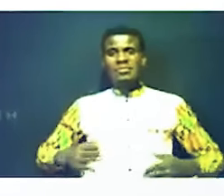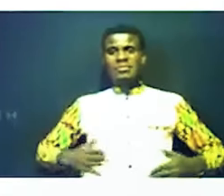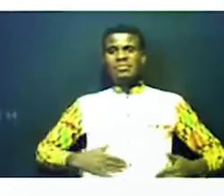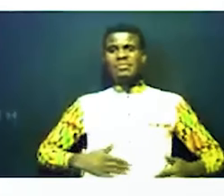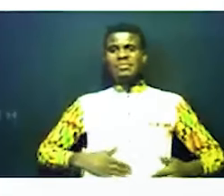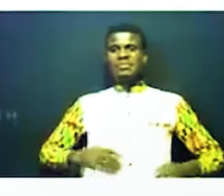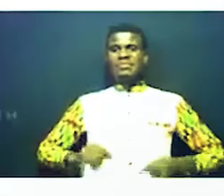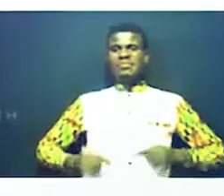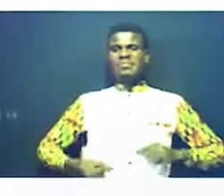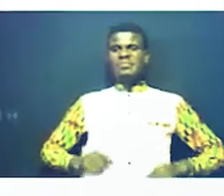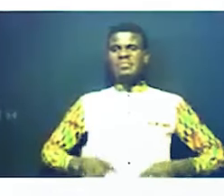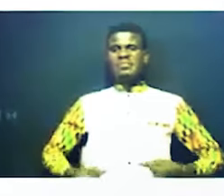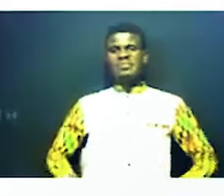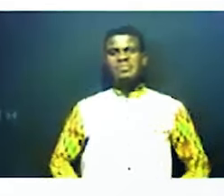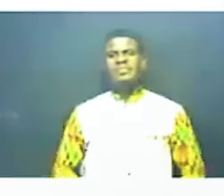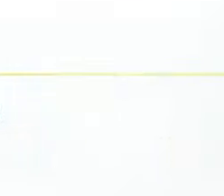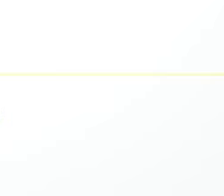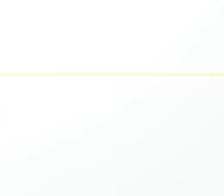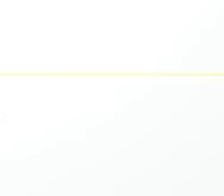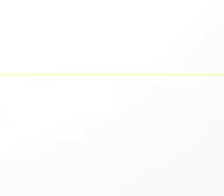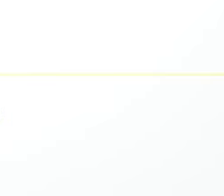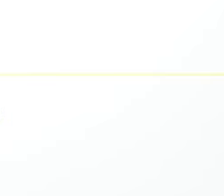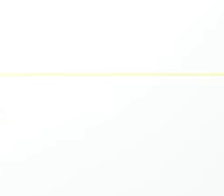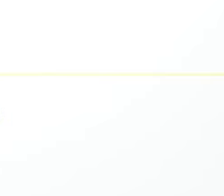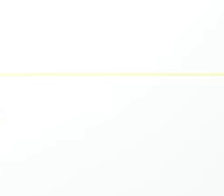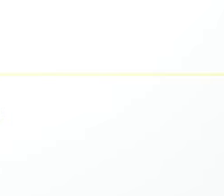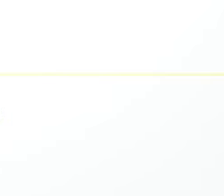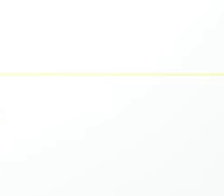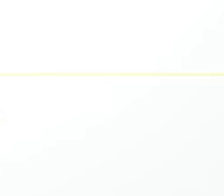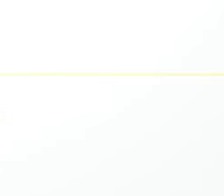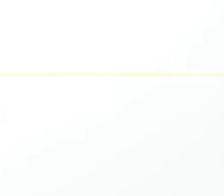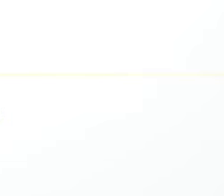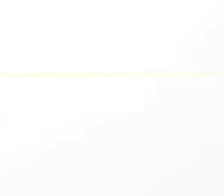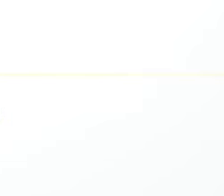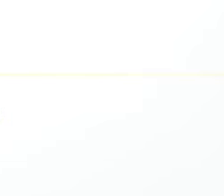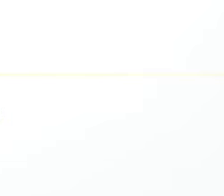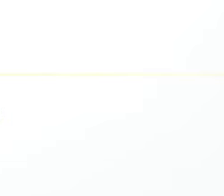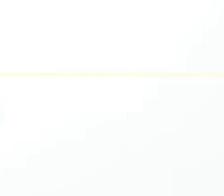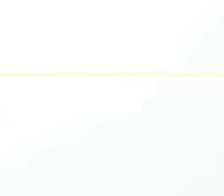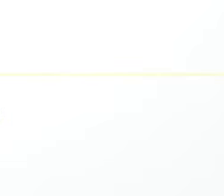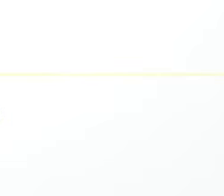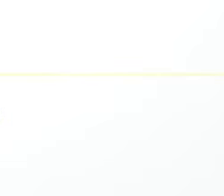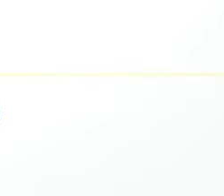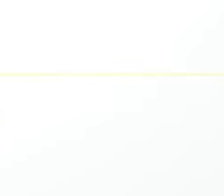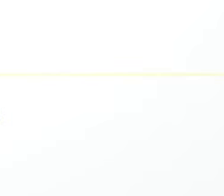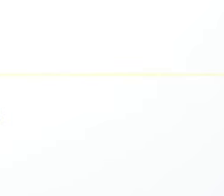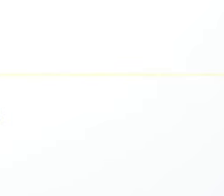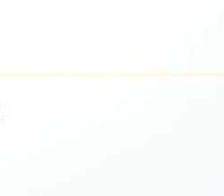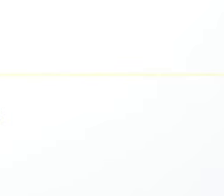Blood pressure. And all that. These